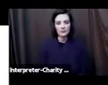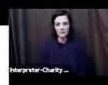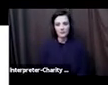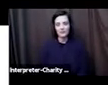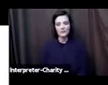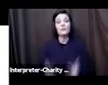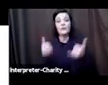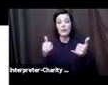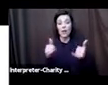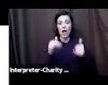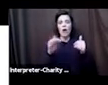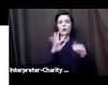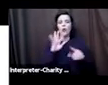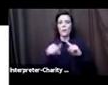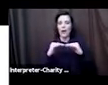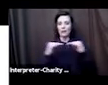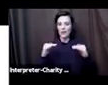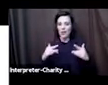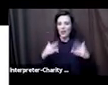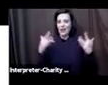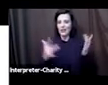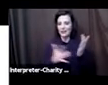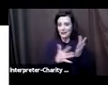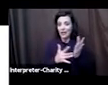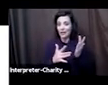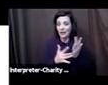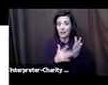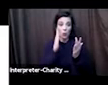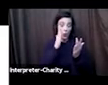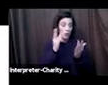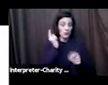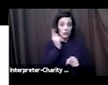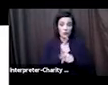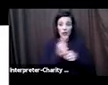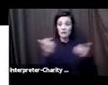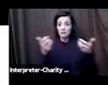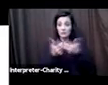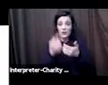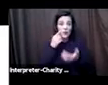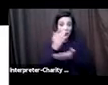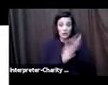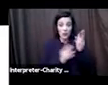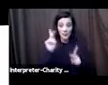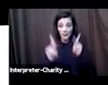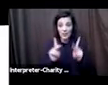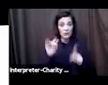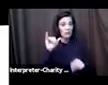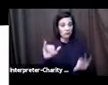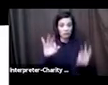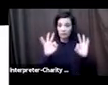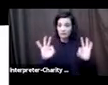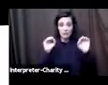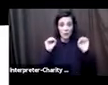the light tech systems. Again, light tech is going to be the right tech solution for some people, and that is totally